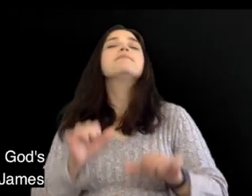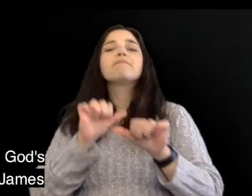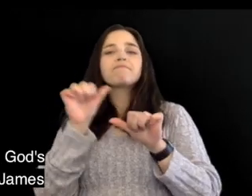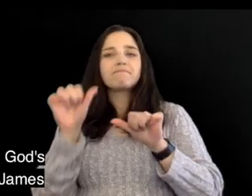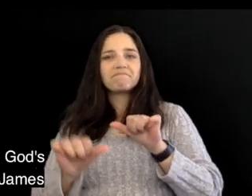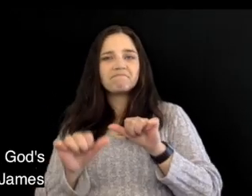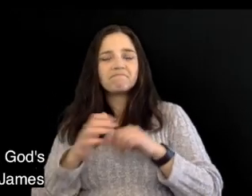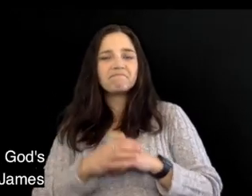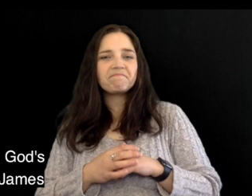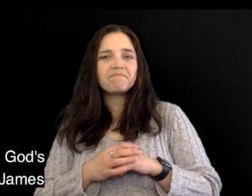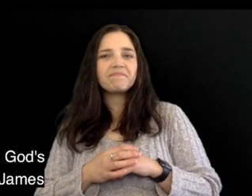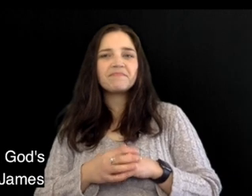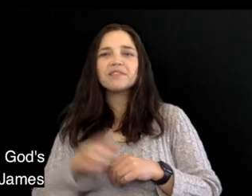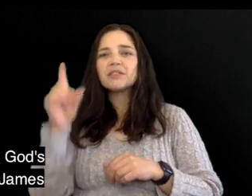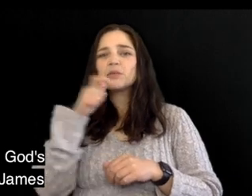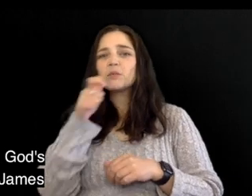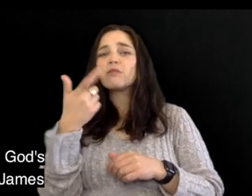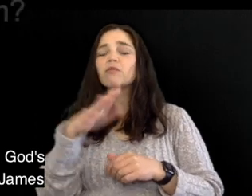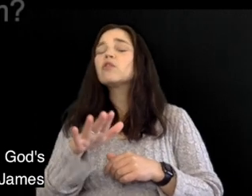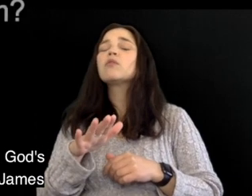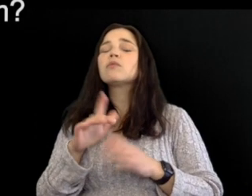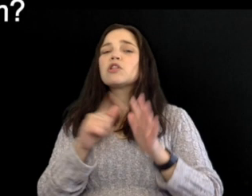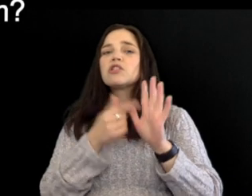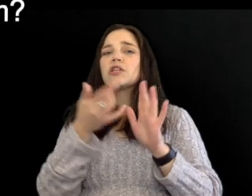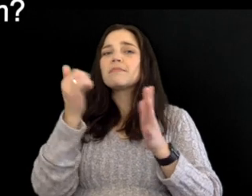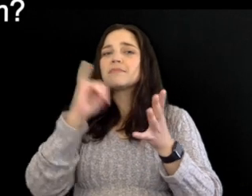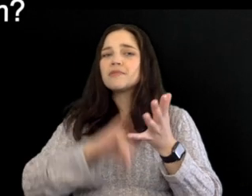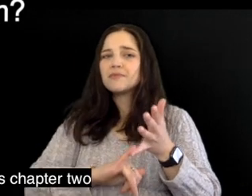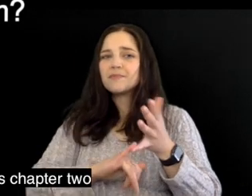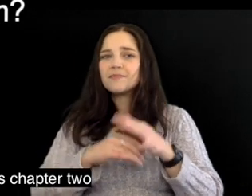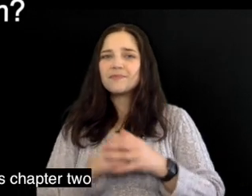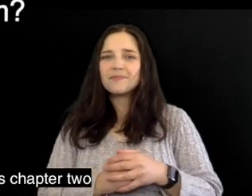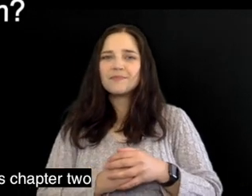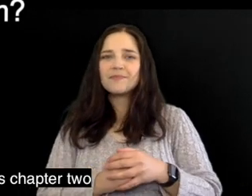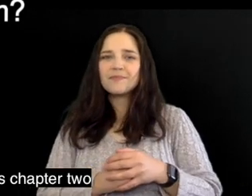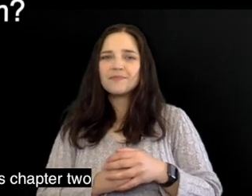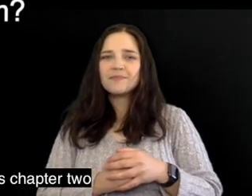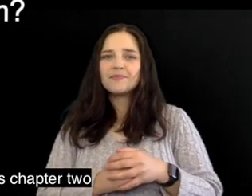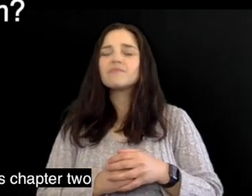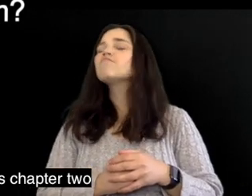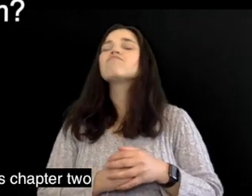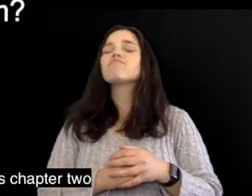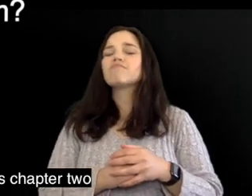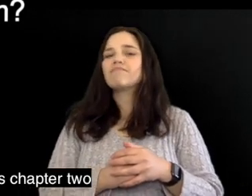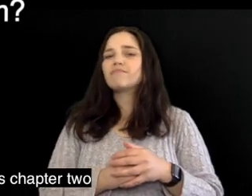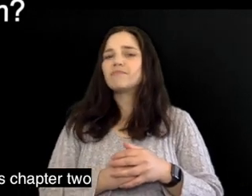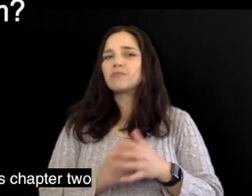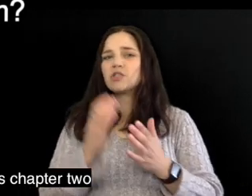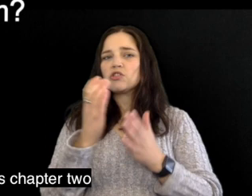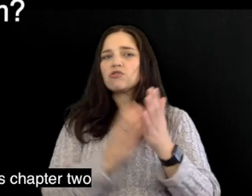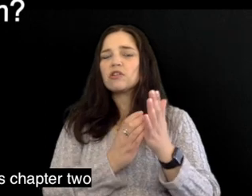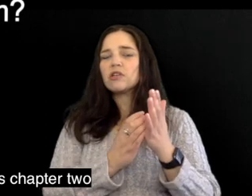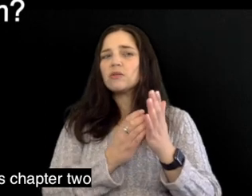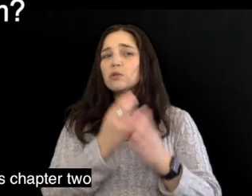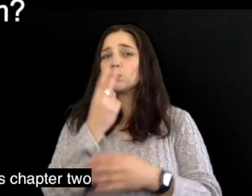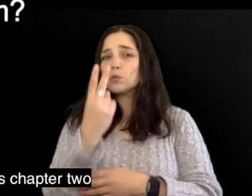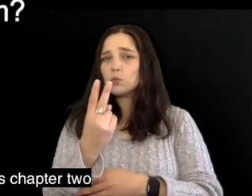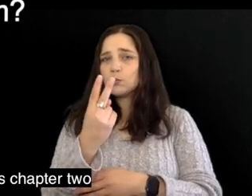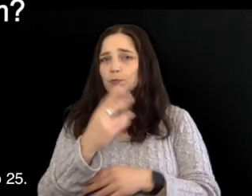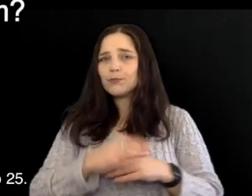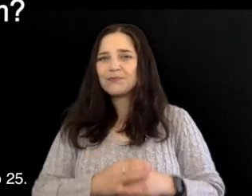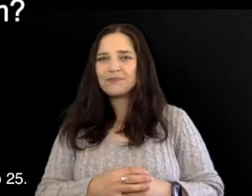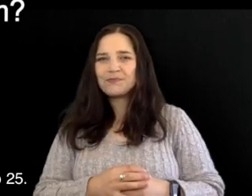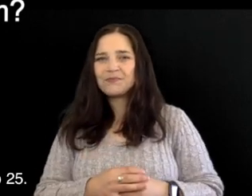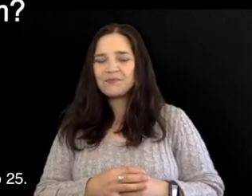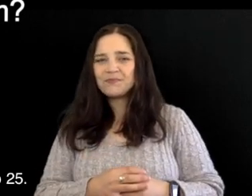And then we read from God's word from the book of James. And we're reading from James chapter